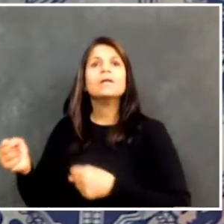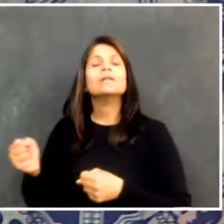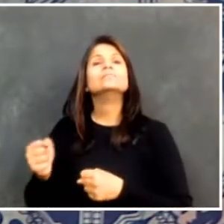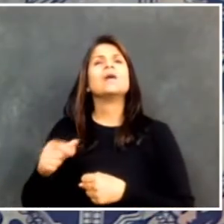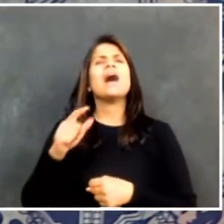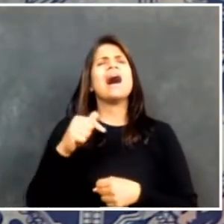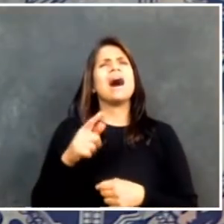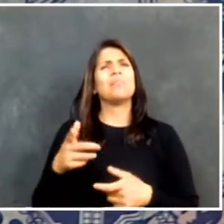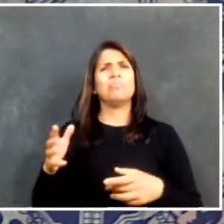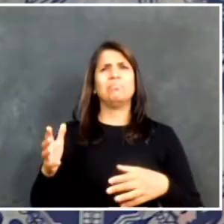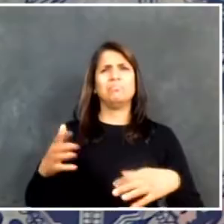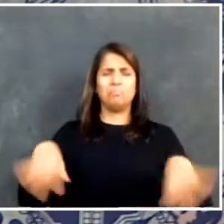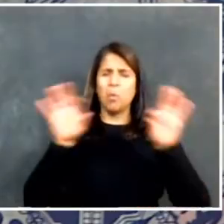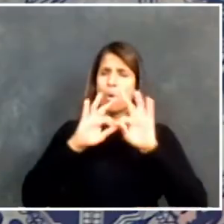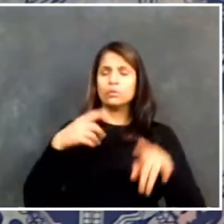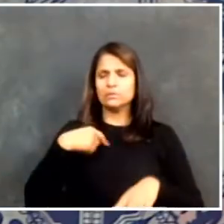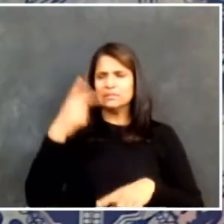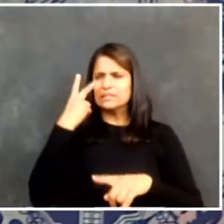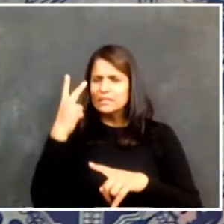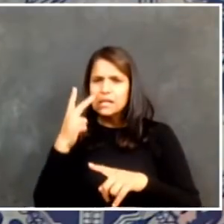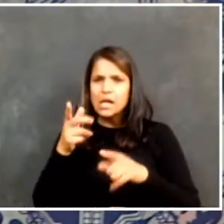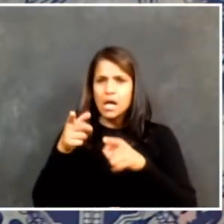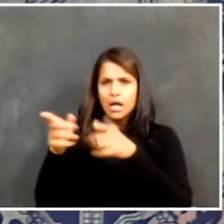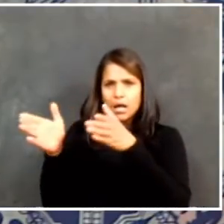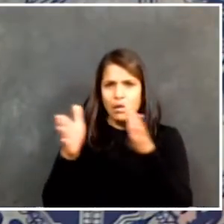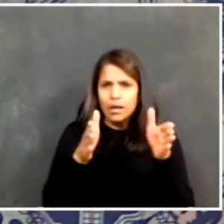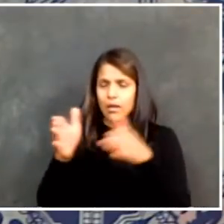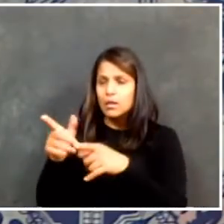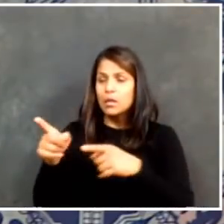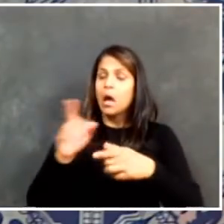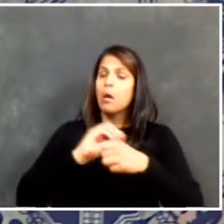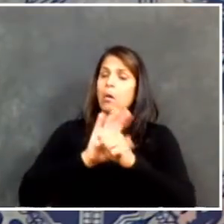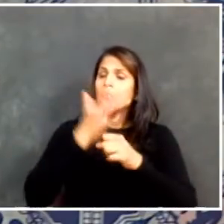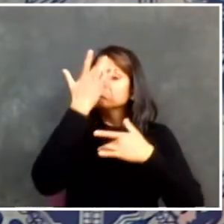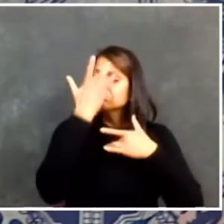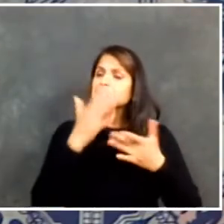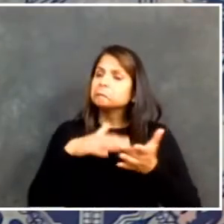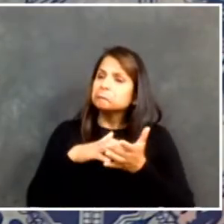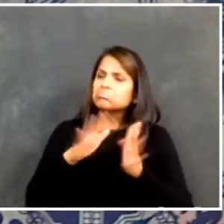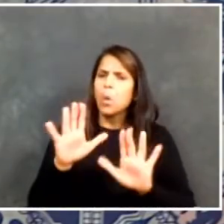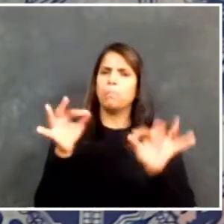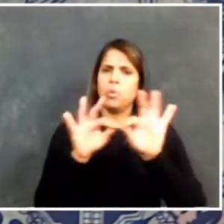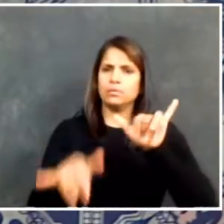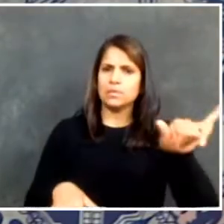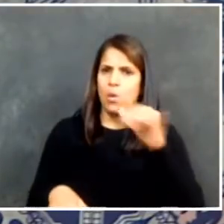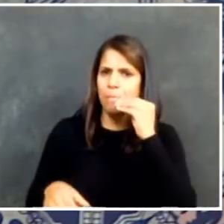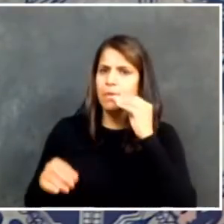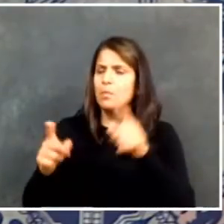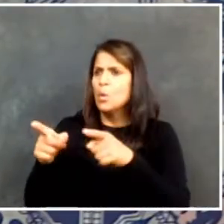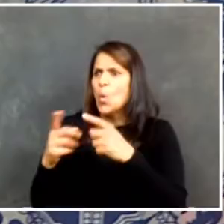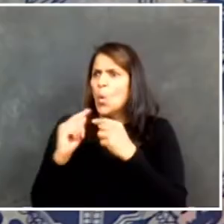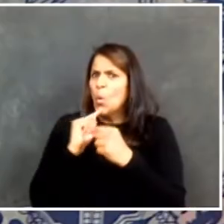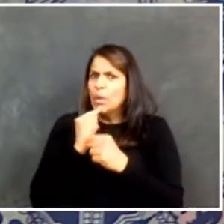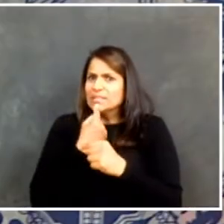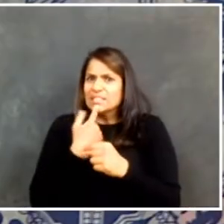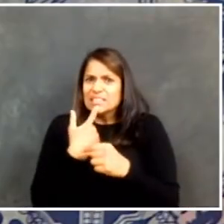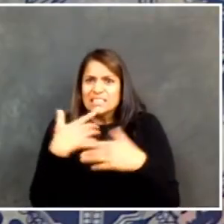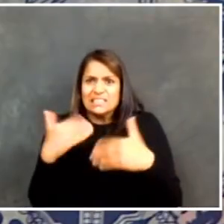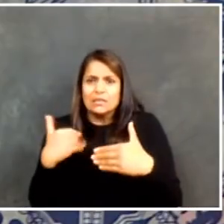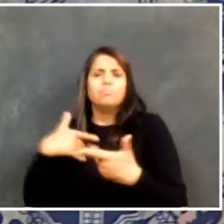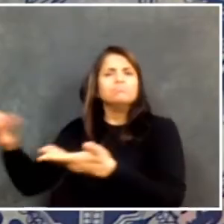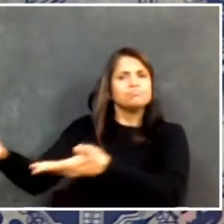those calls off. They tried to focus on people who are in direct danger the most and get the response to them as quickly as